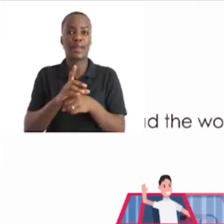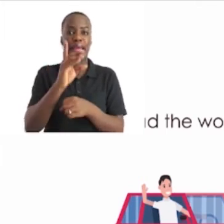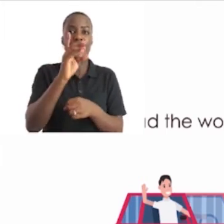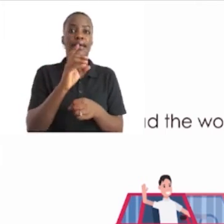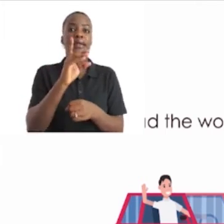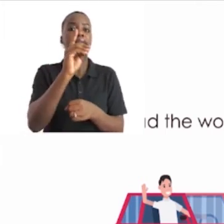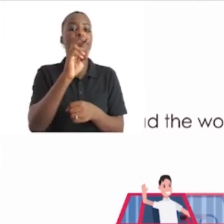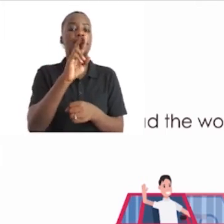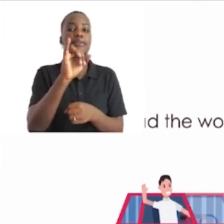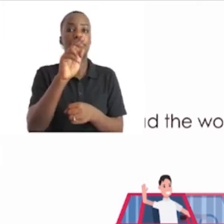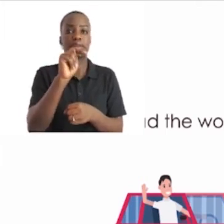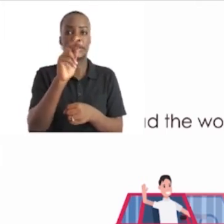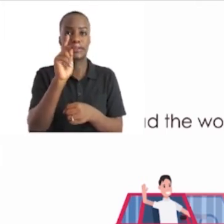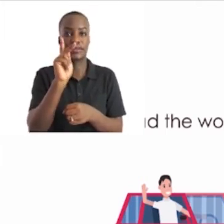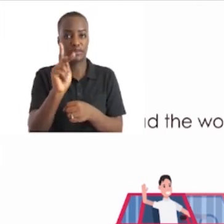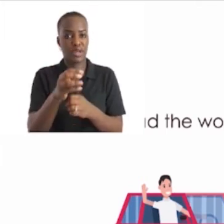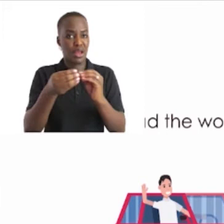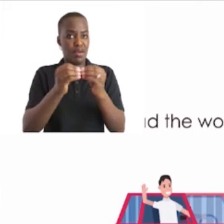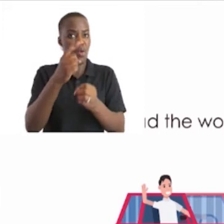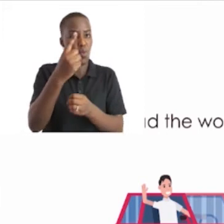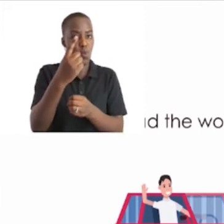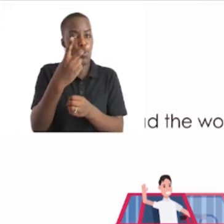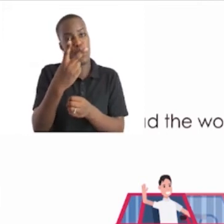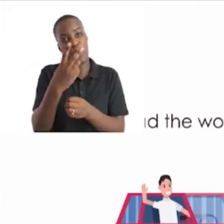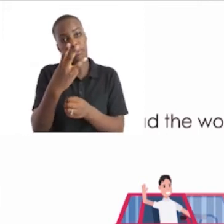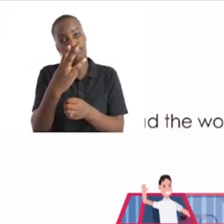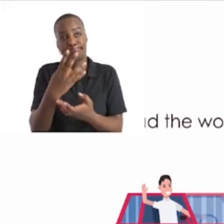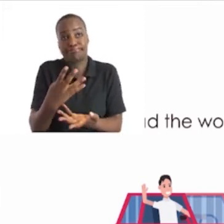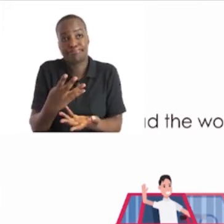1, 2, 3, or 4?